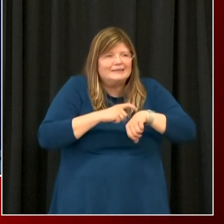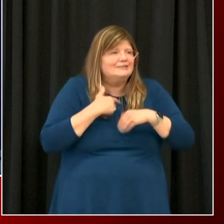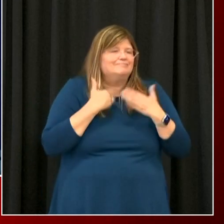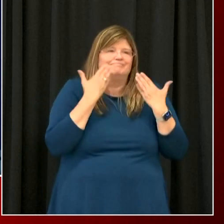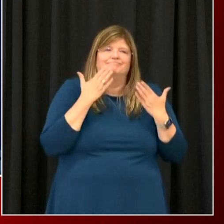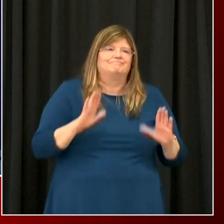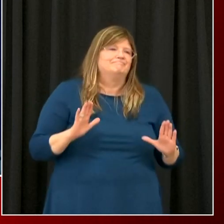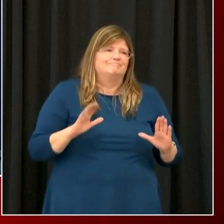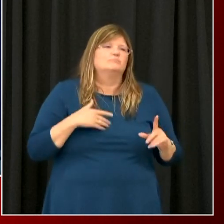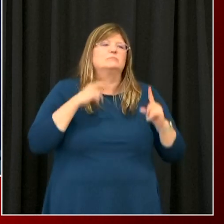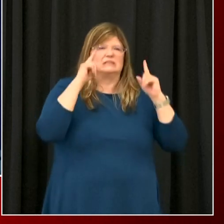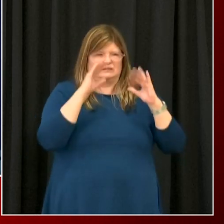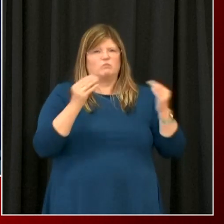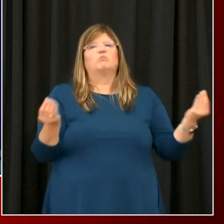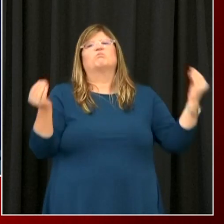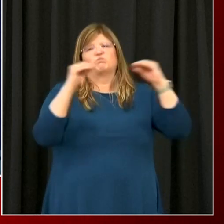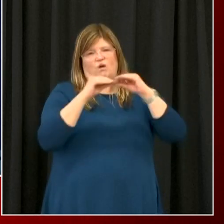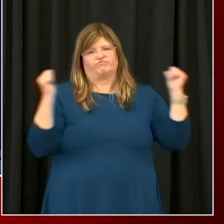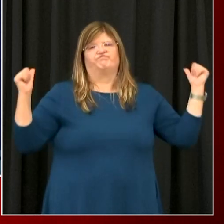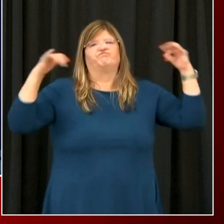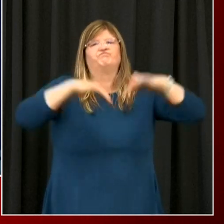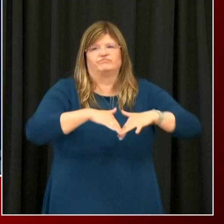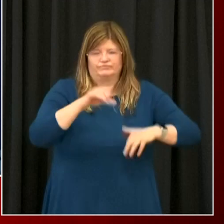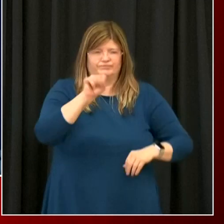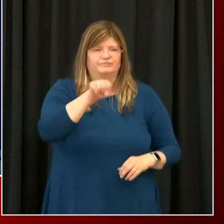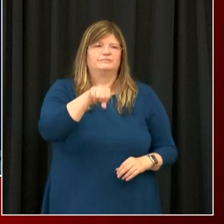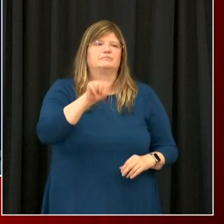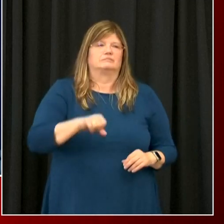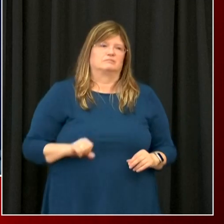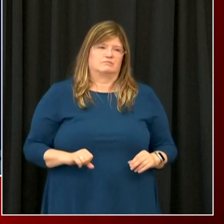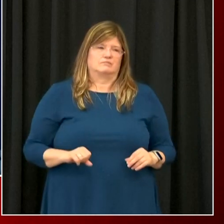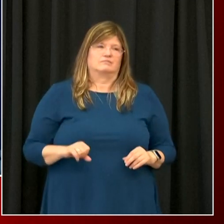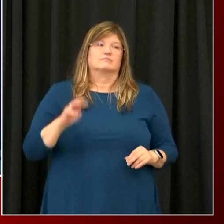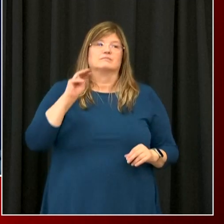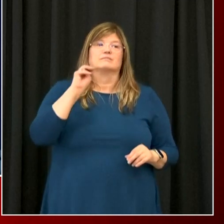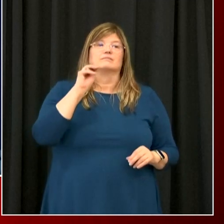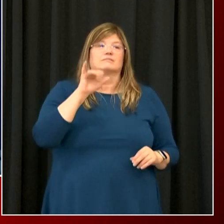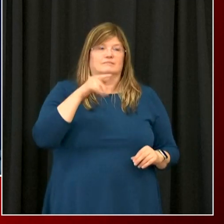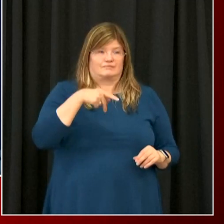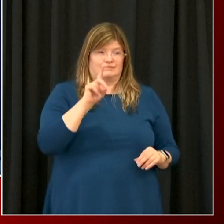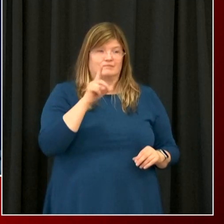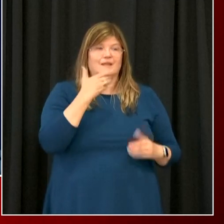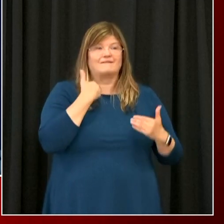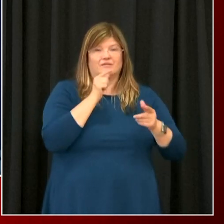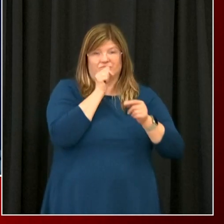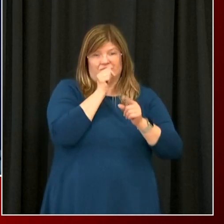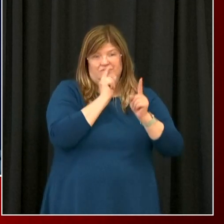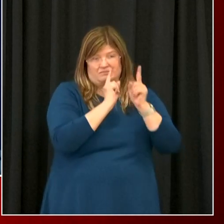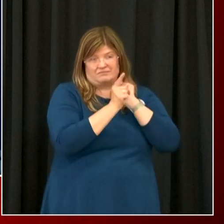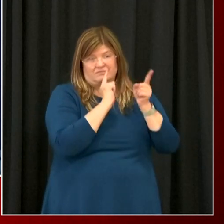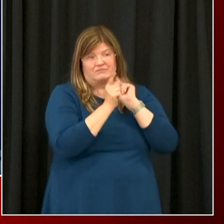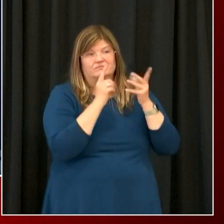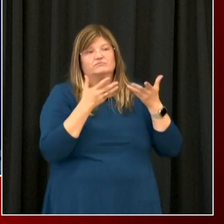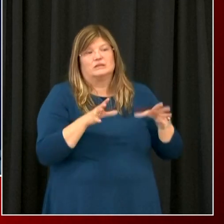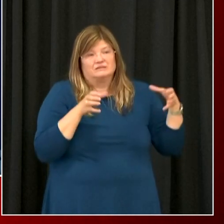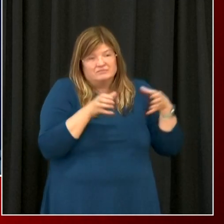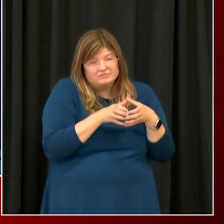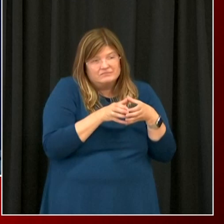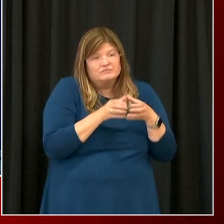anticipate based on the information that we have. MPD had a private conversation today with our